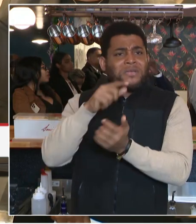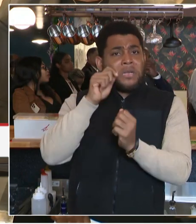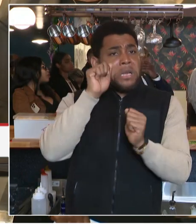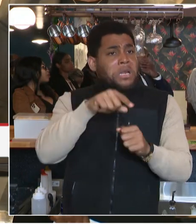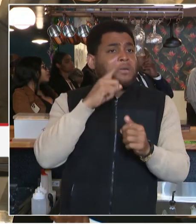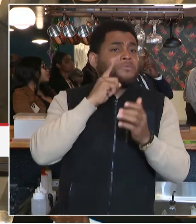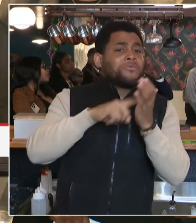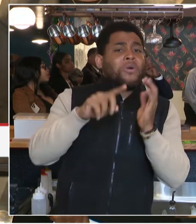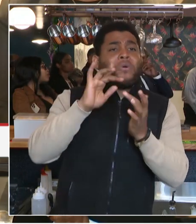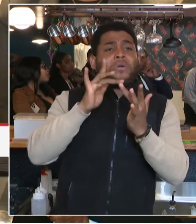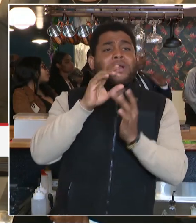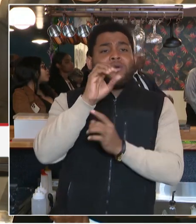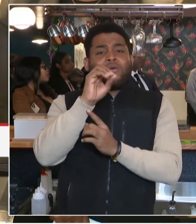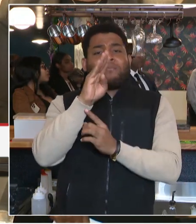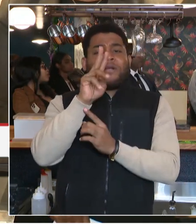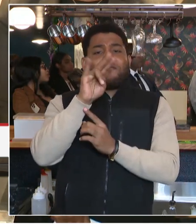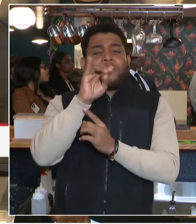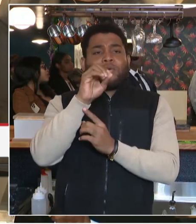obviously.dc.com,